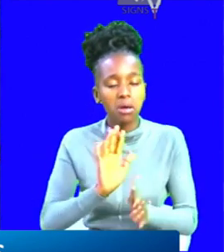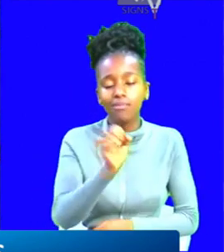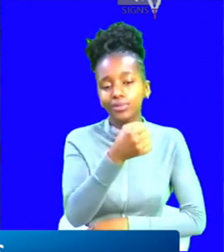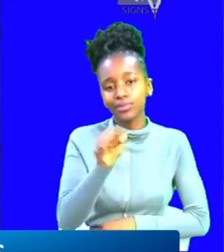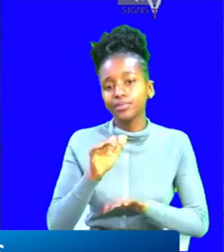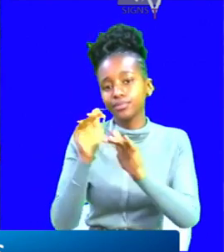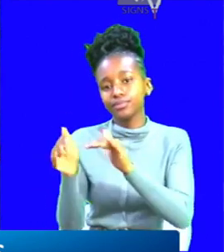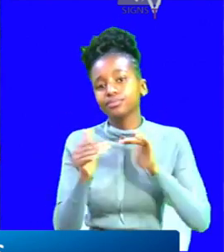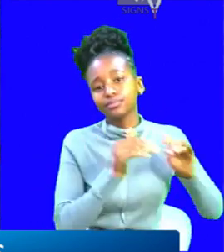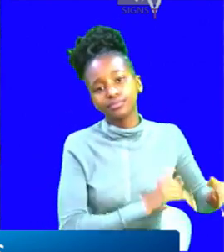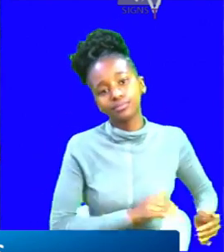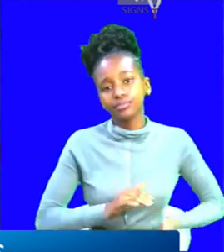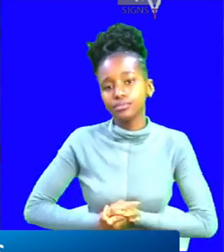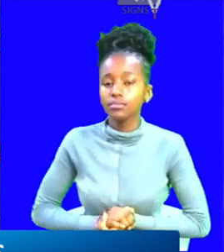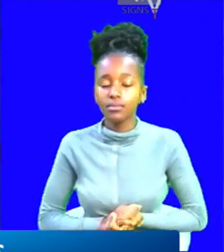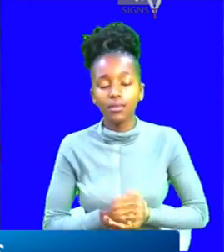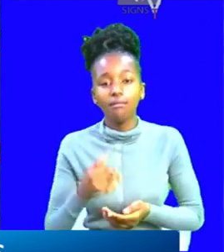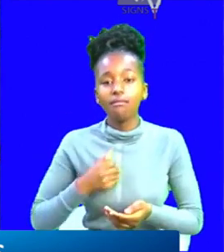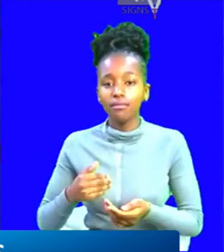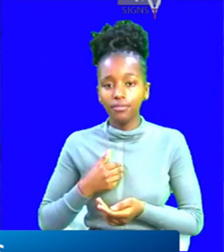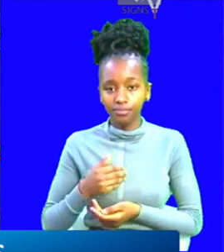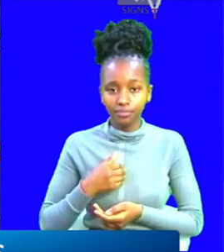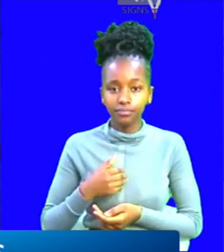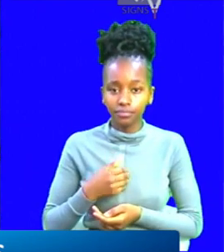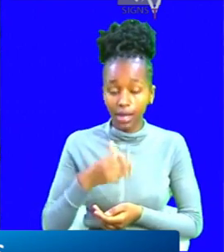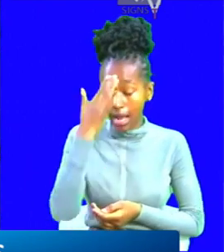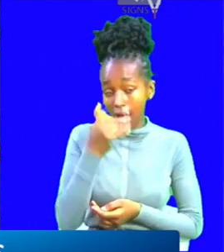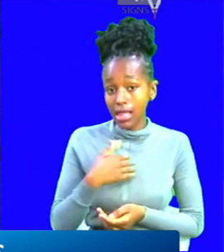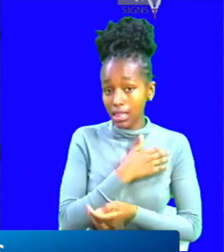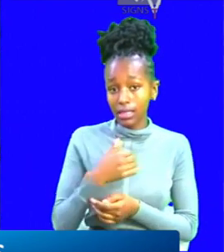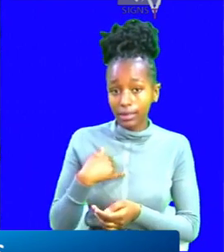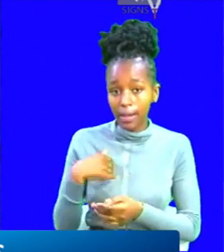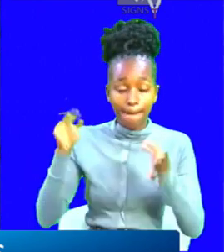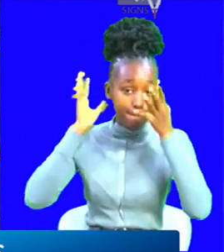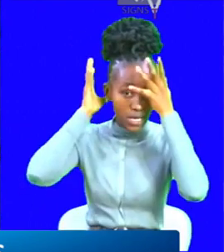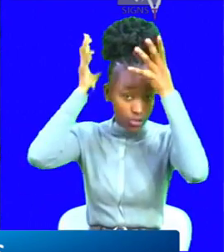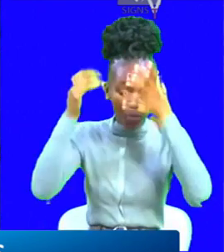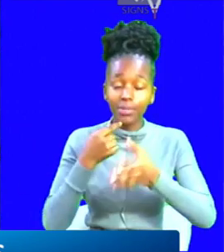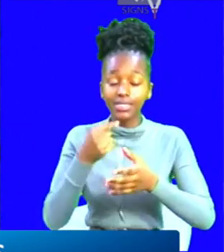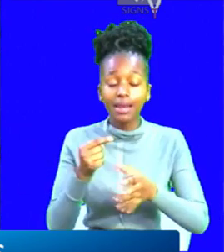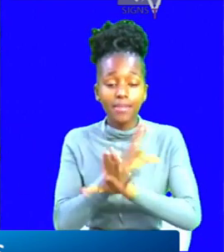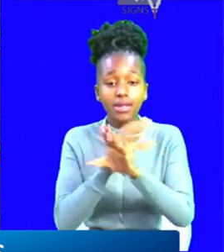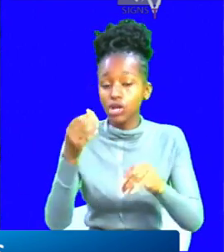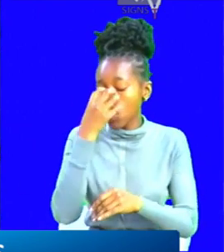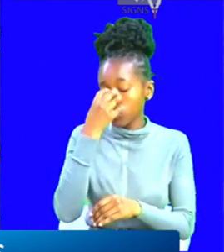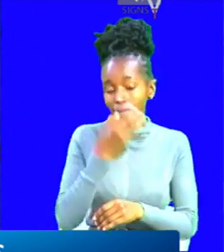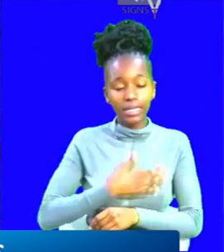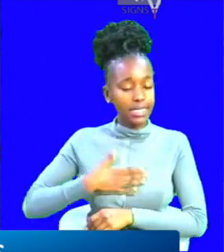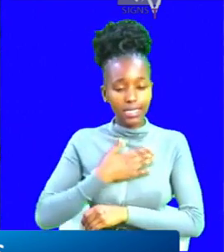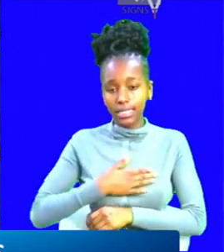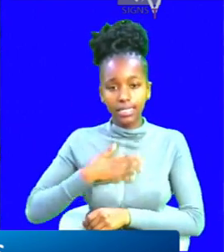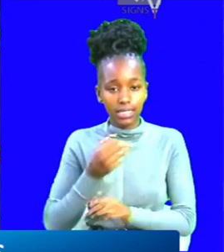that account of the government, two Catholic bishops urge President Ruto to repeal Finance